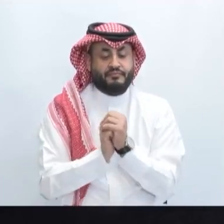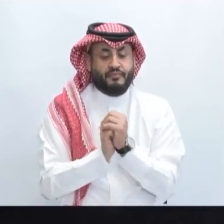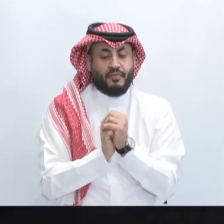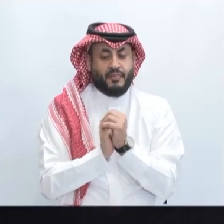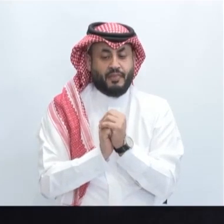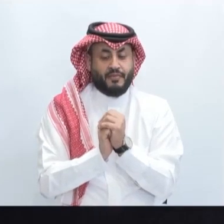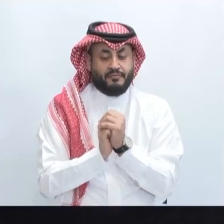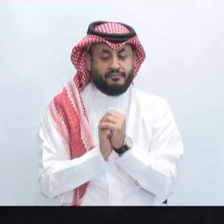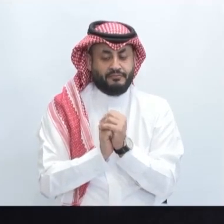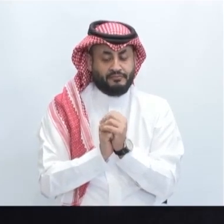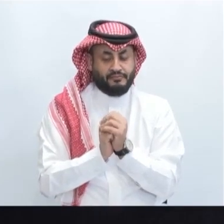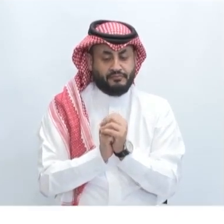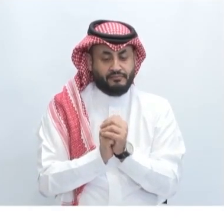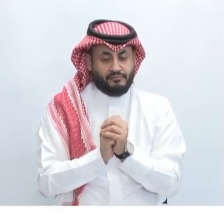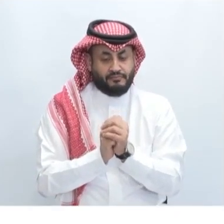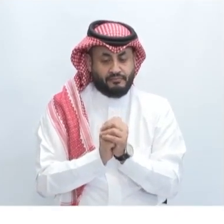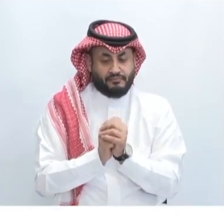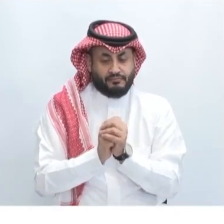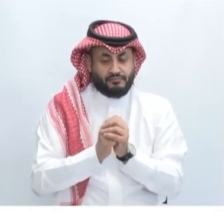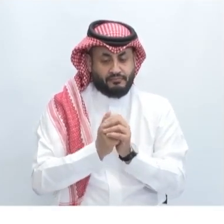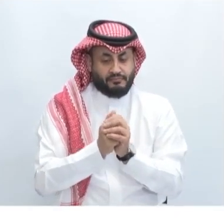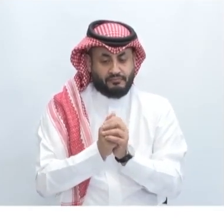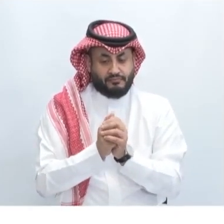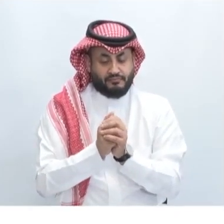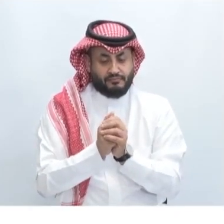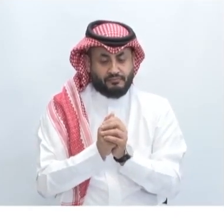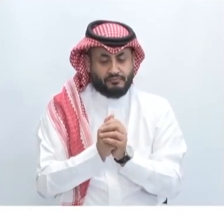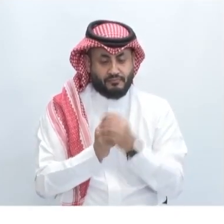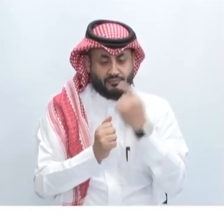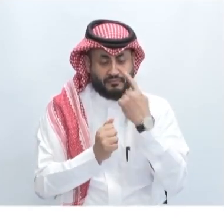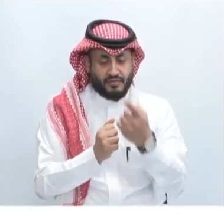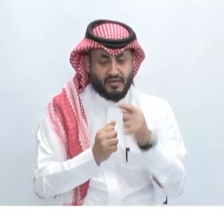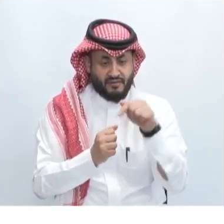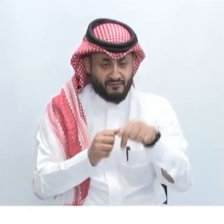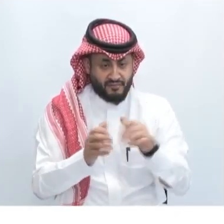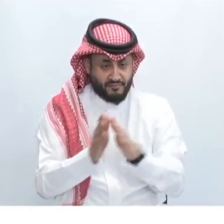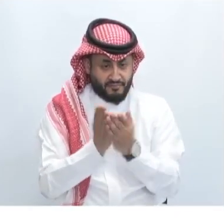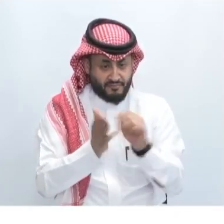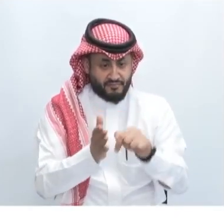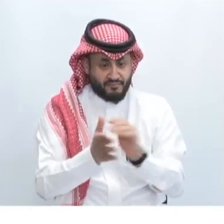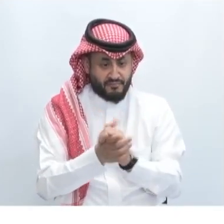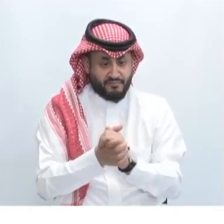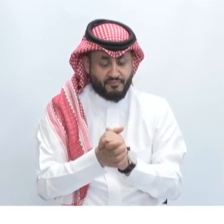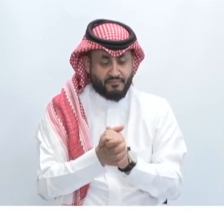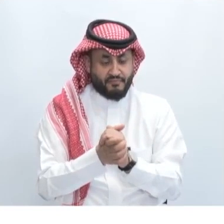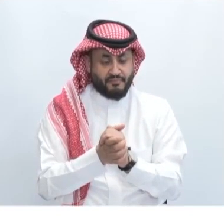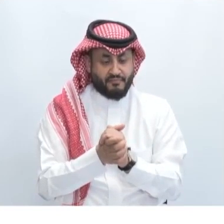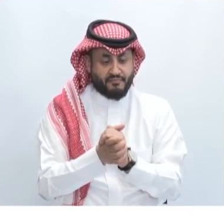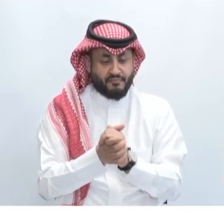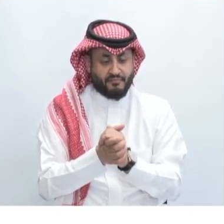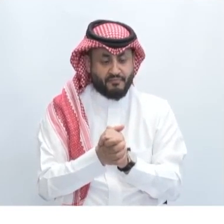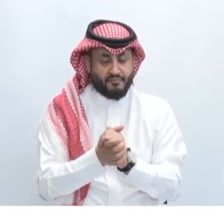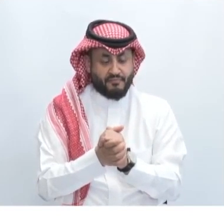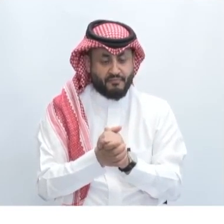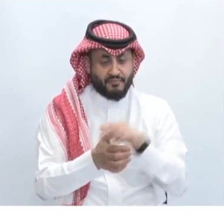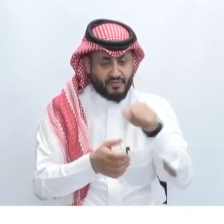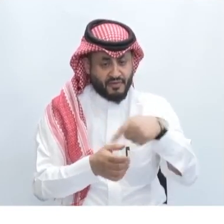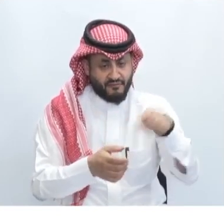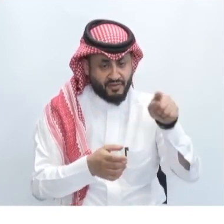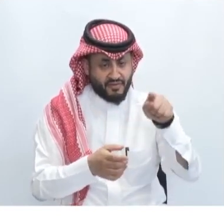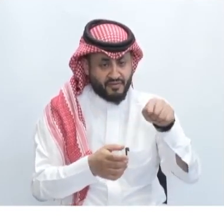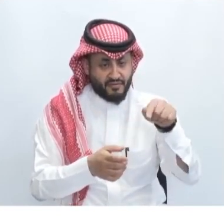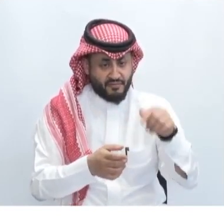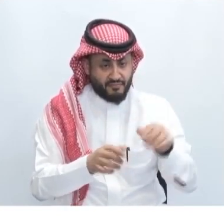but. For example, do you have notebooks? Yes, I have a